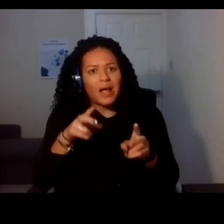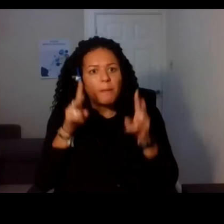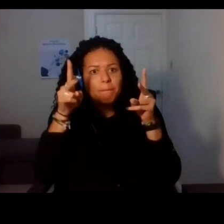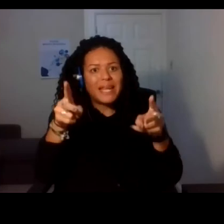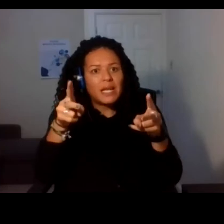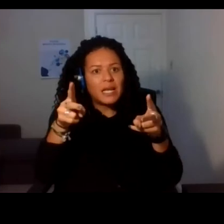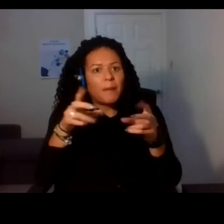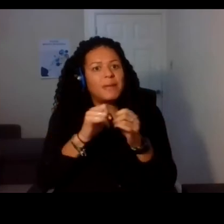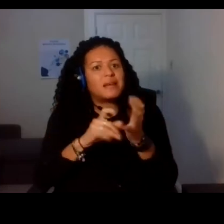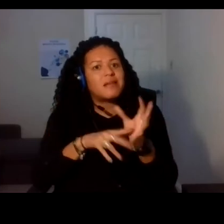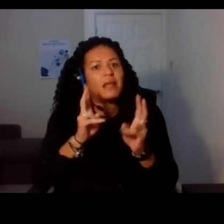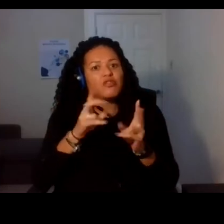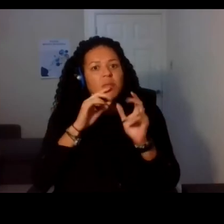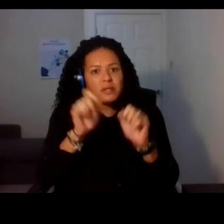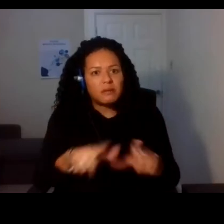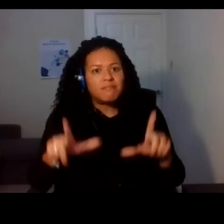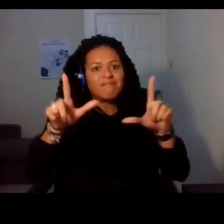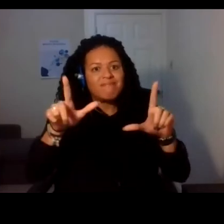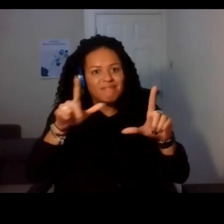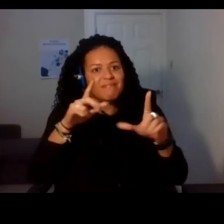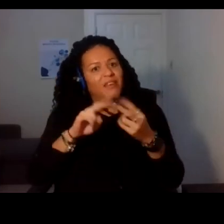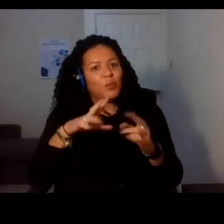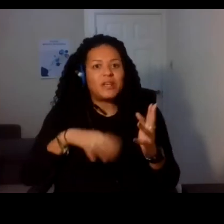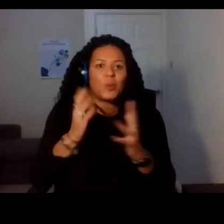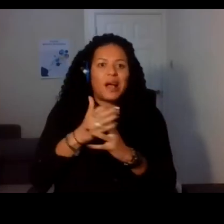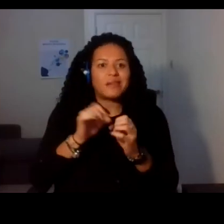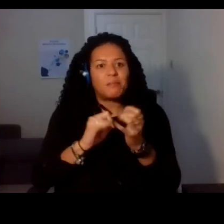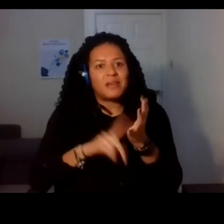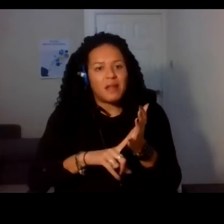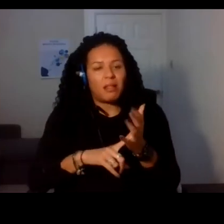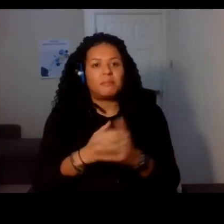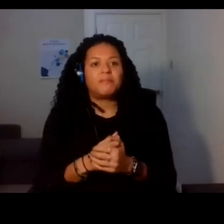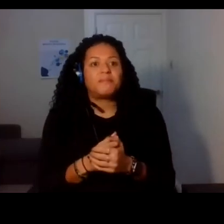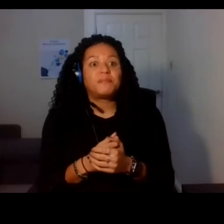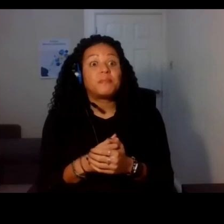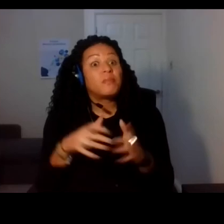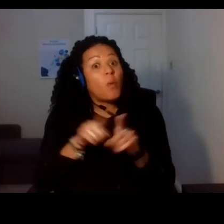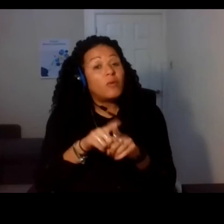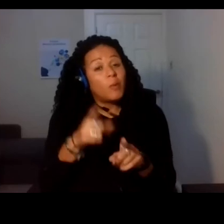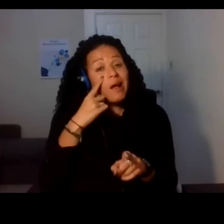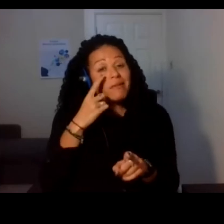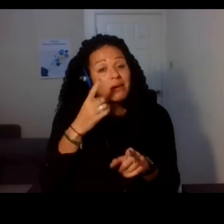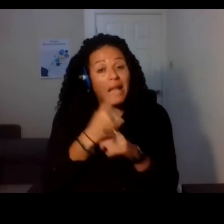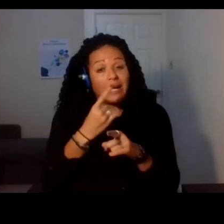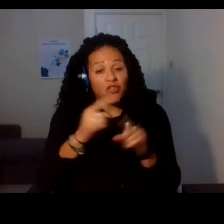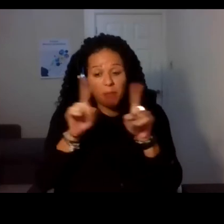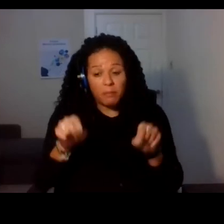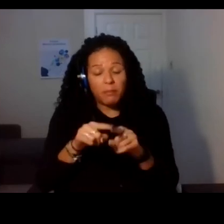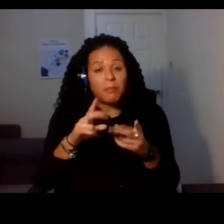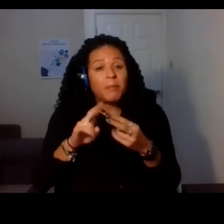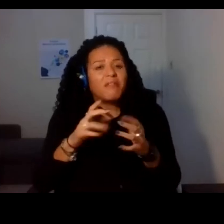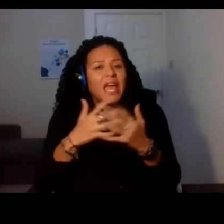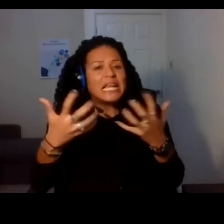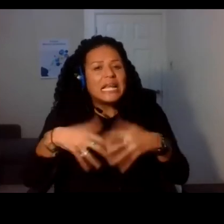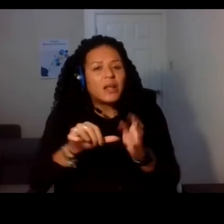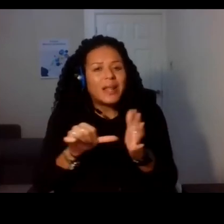video to your screen. For people wishing to follow the signing of this event, and also look at the chat notes for any other technical